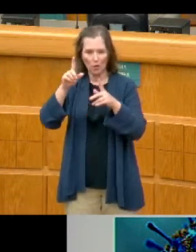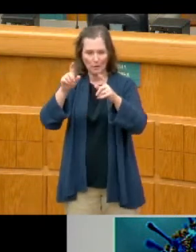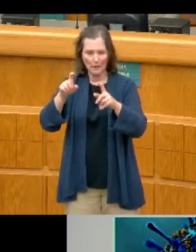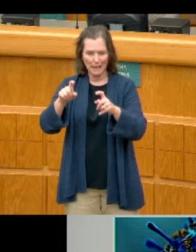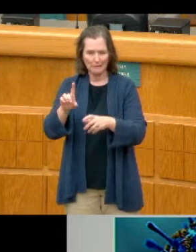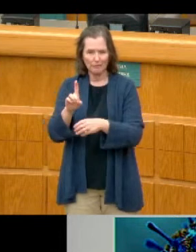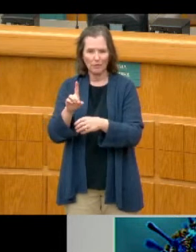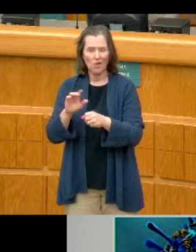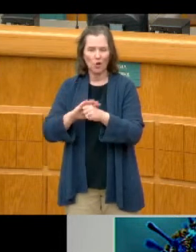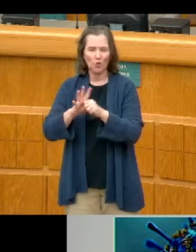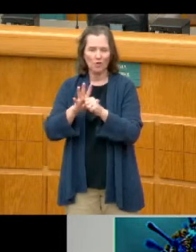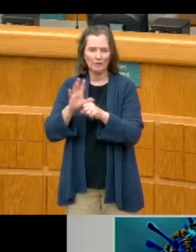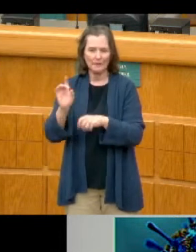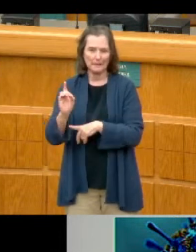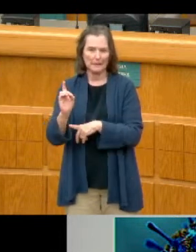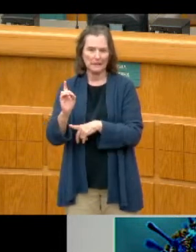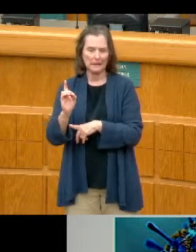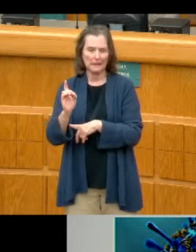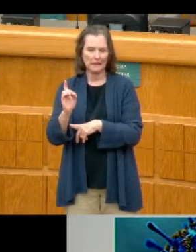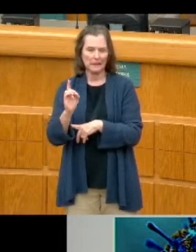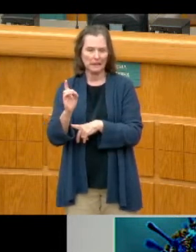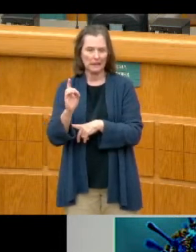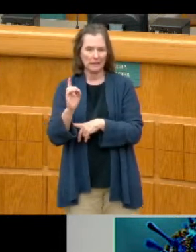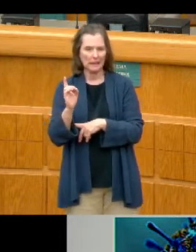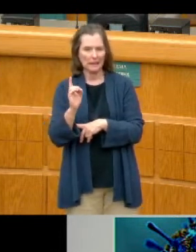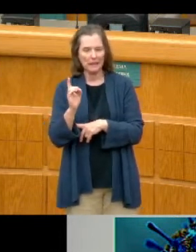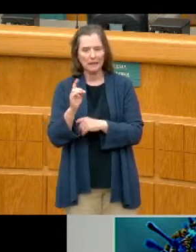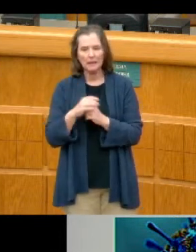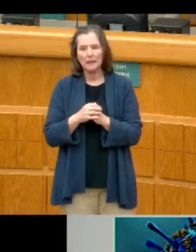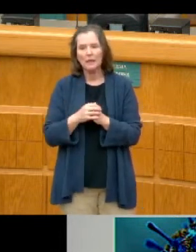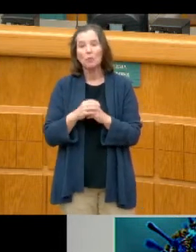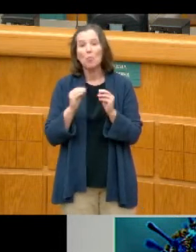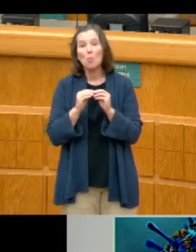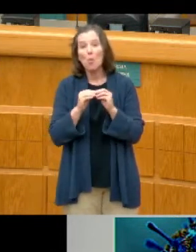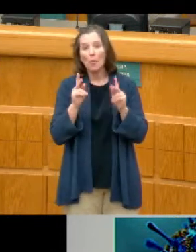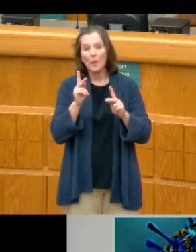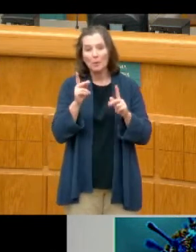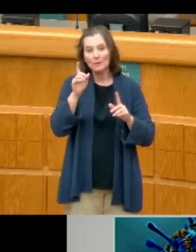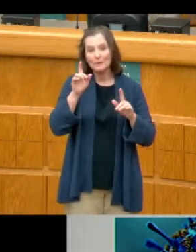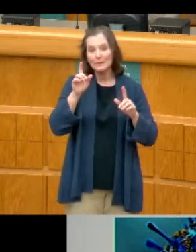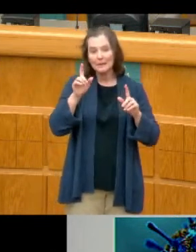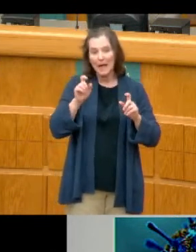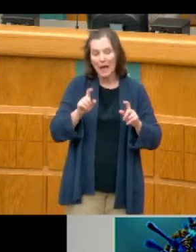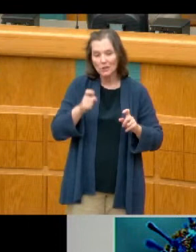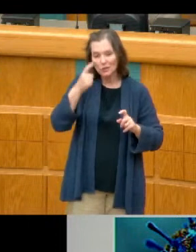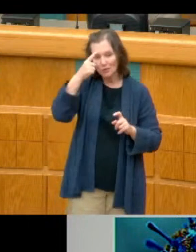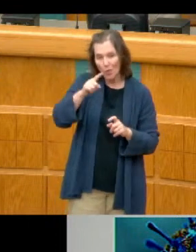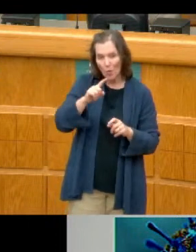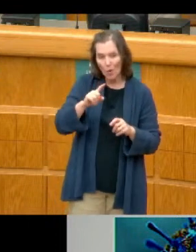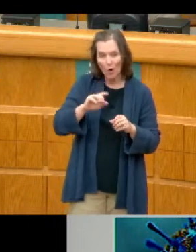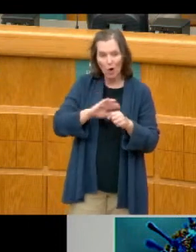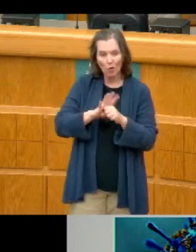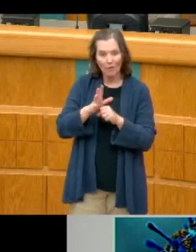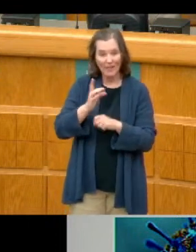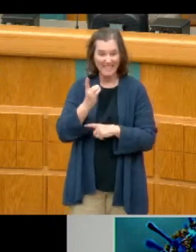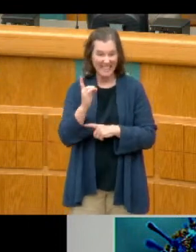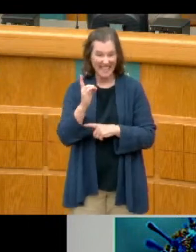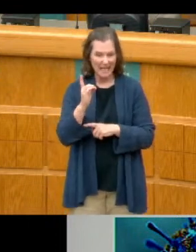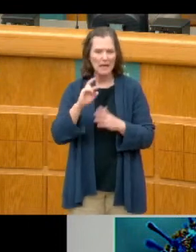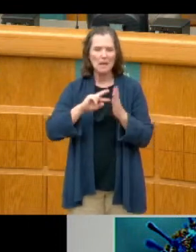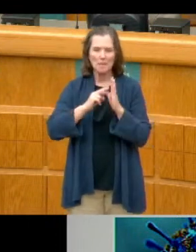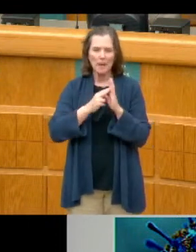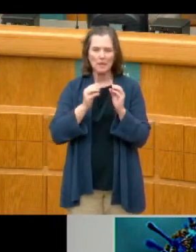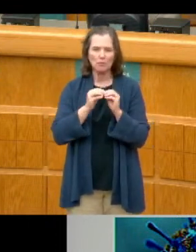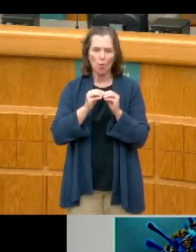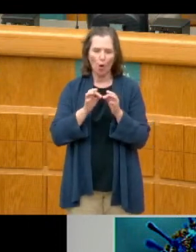off for sequencing, the time frame is going to get longer. So we are talking with the Department of State Health